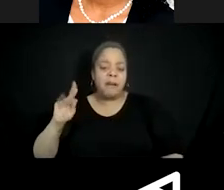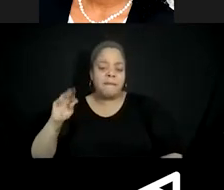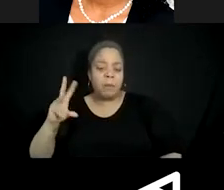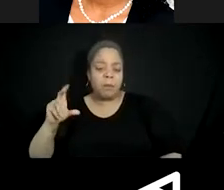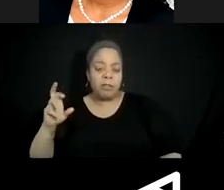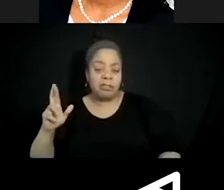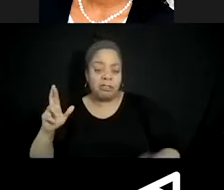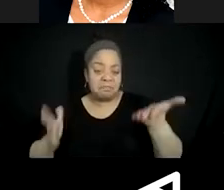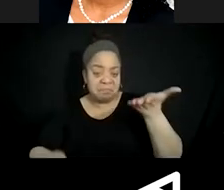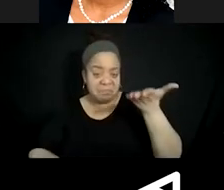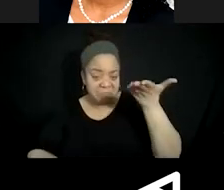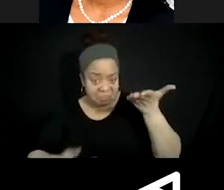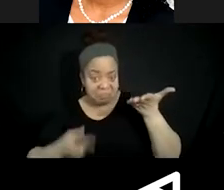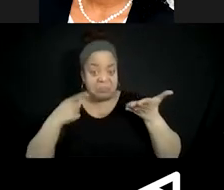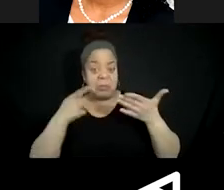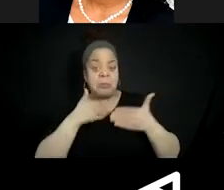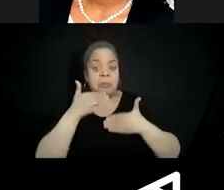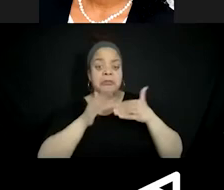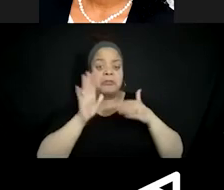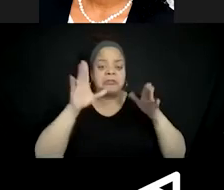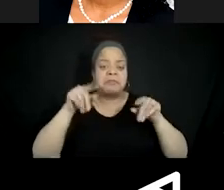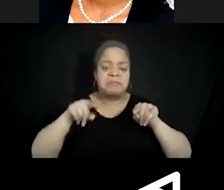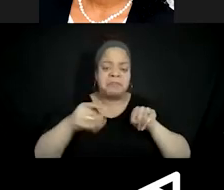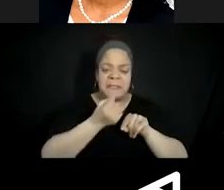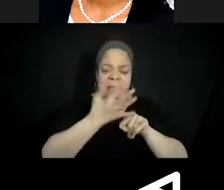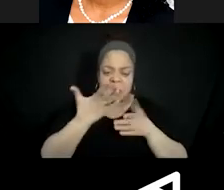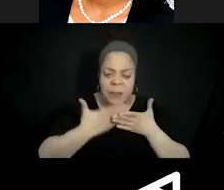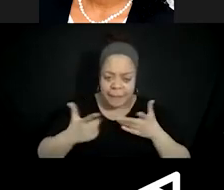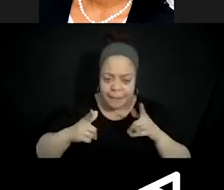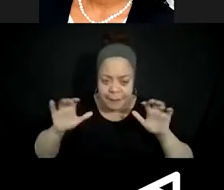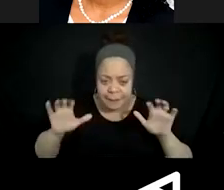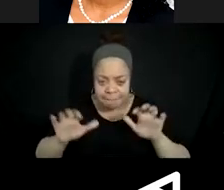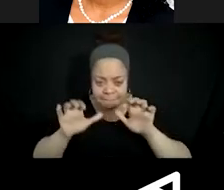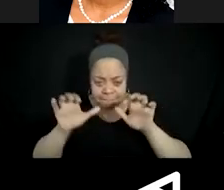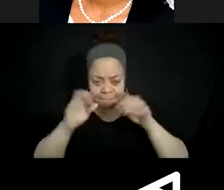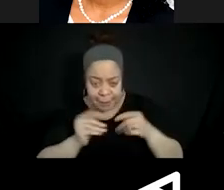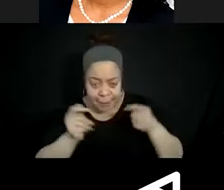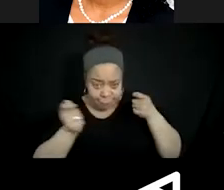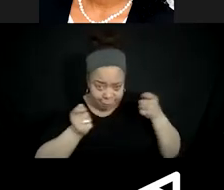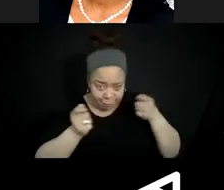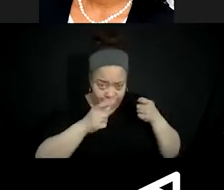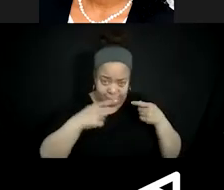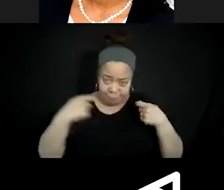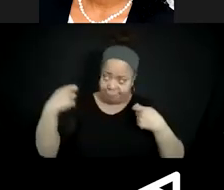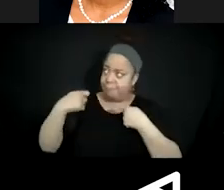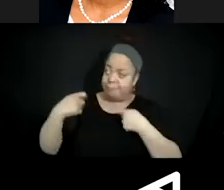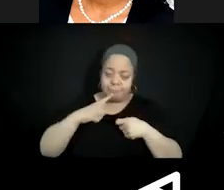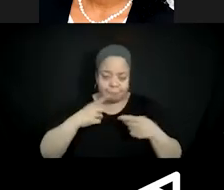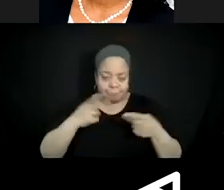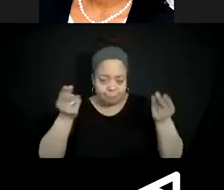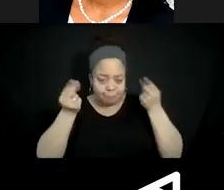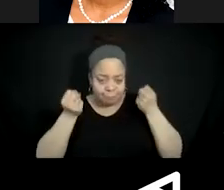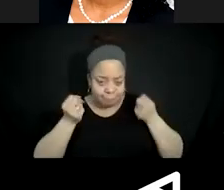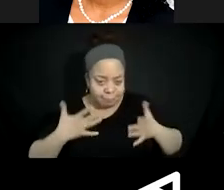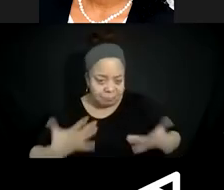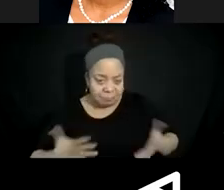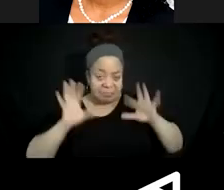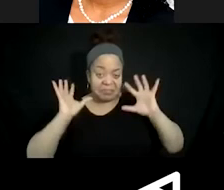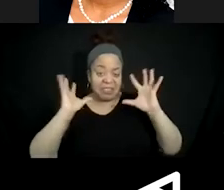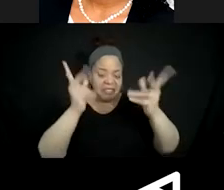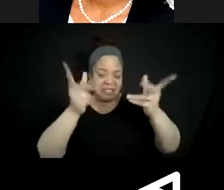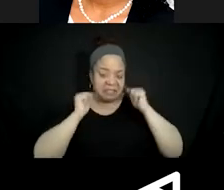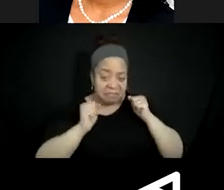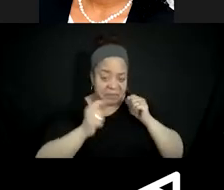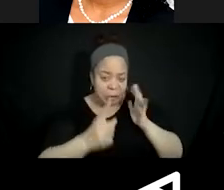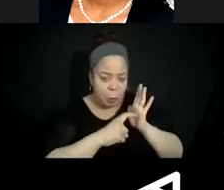did under the direction of Mark Fowler, right? The agency rescinded regulations that require broadcasters to operate a station